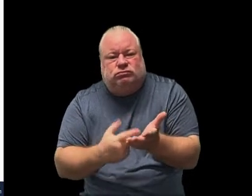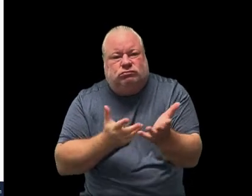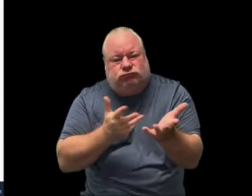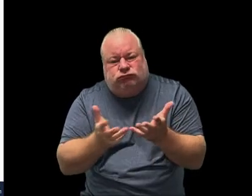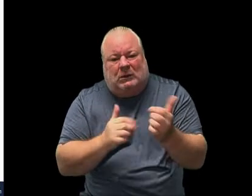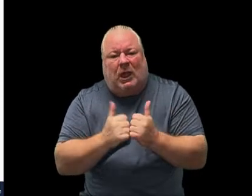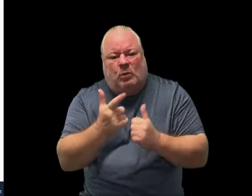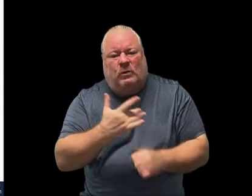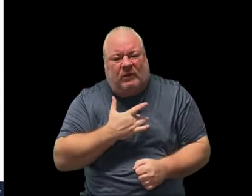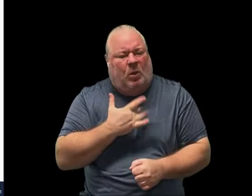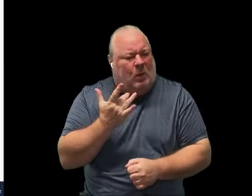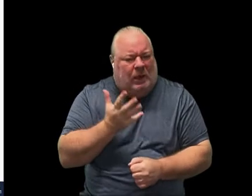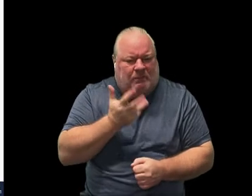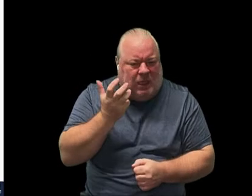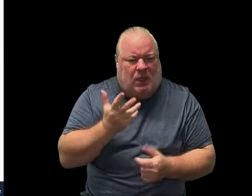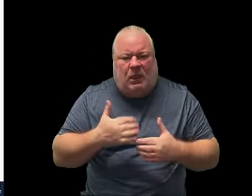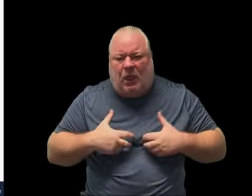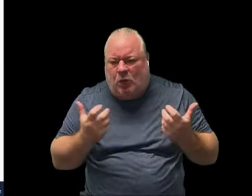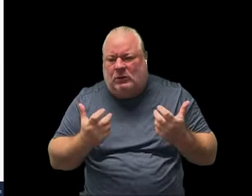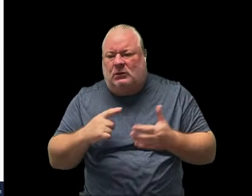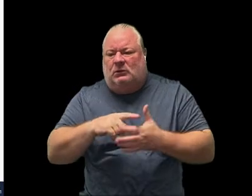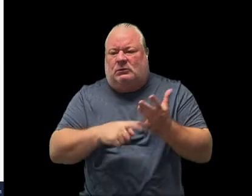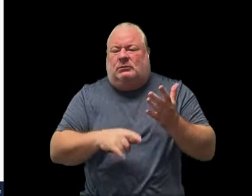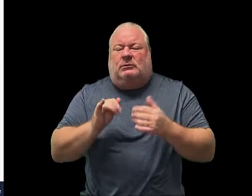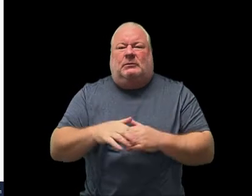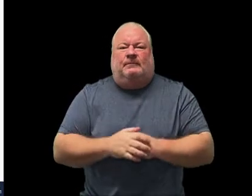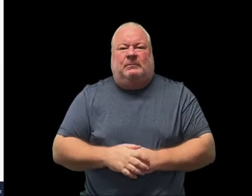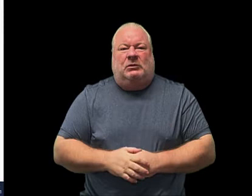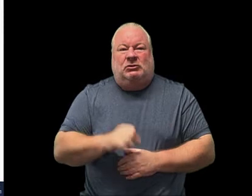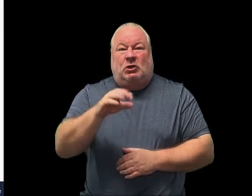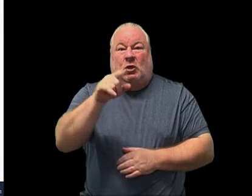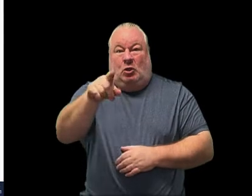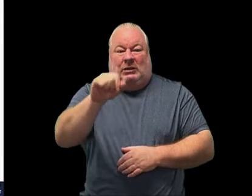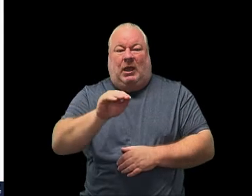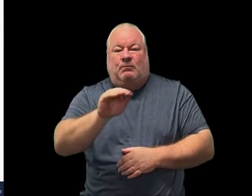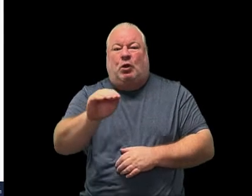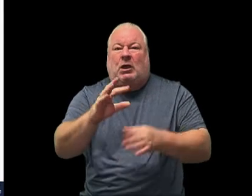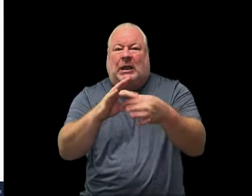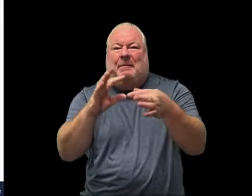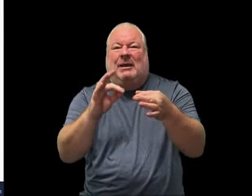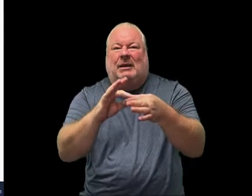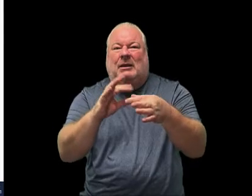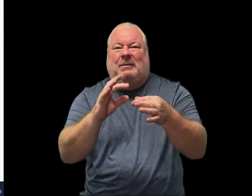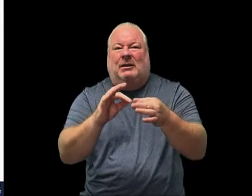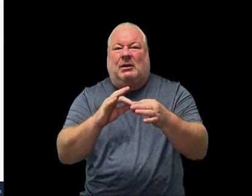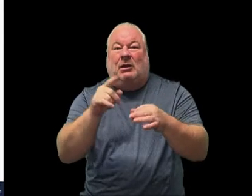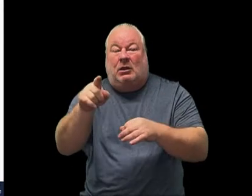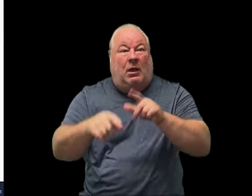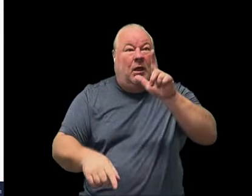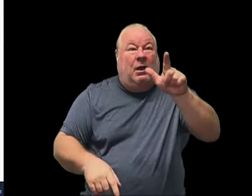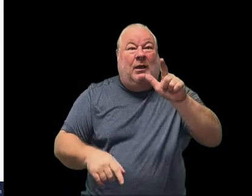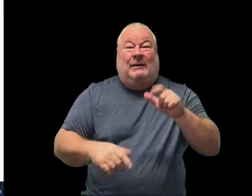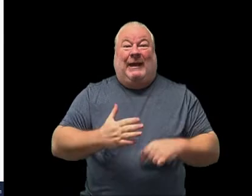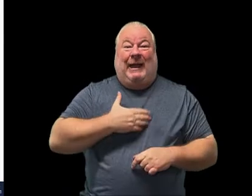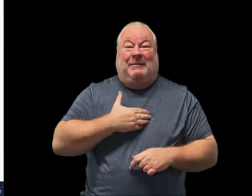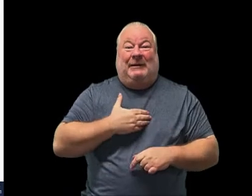please, as you do your SEL check, make sure you write a comment as to why you're angry. It's also